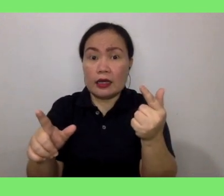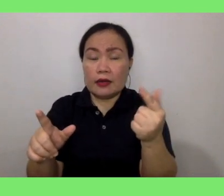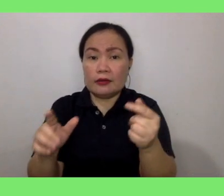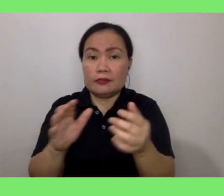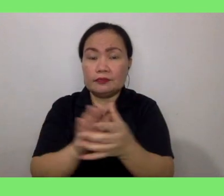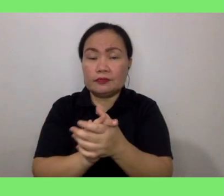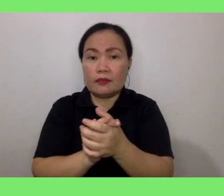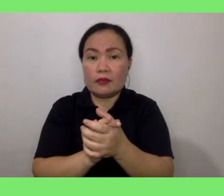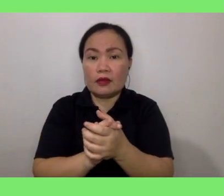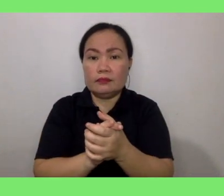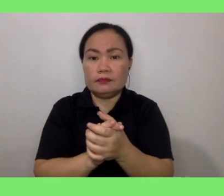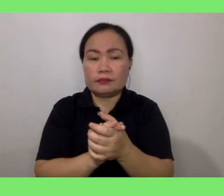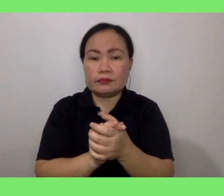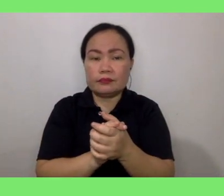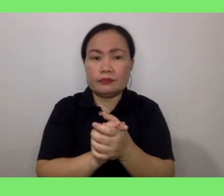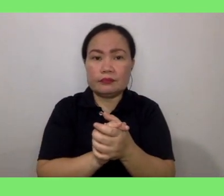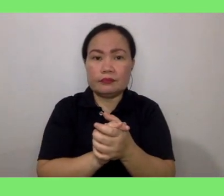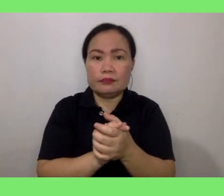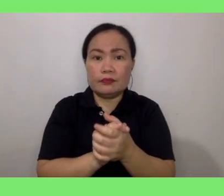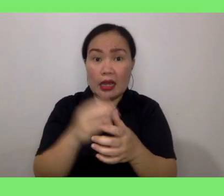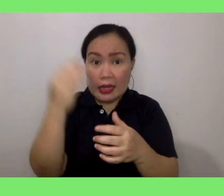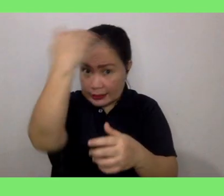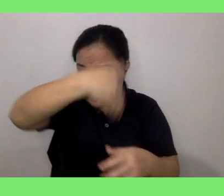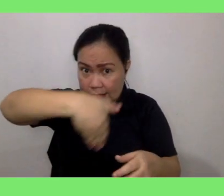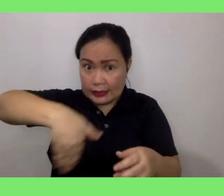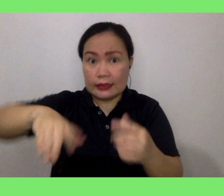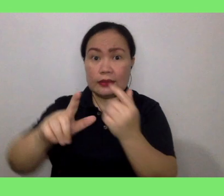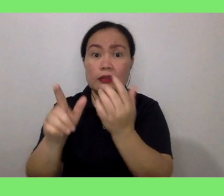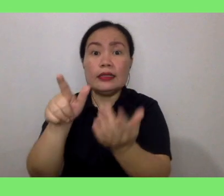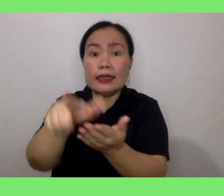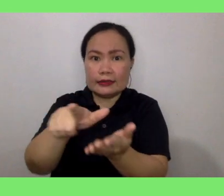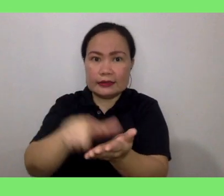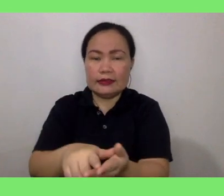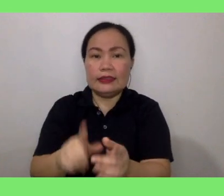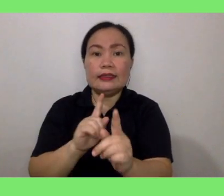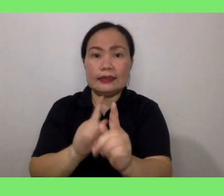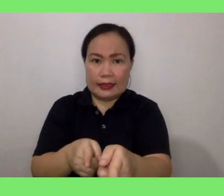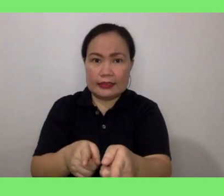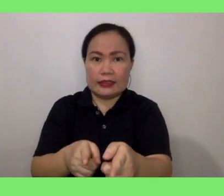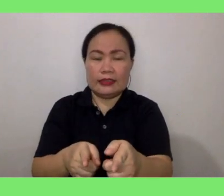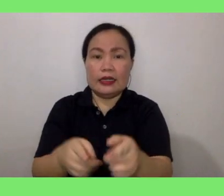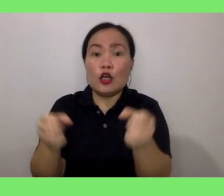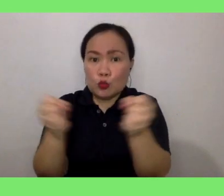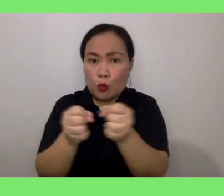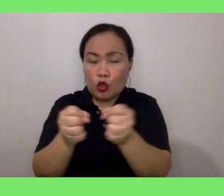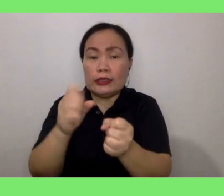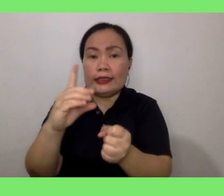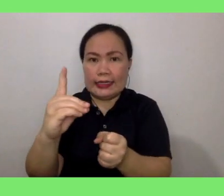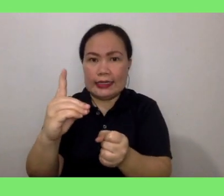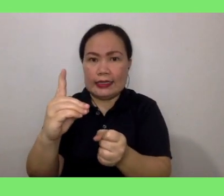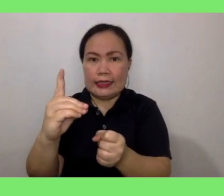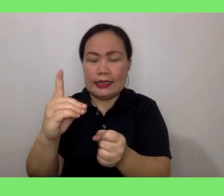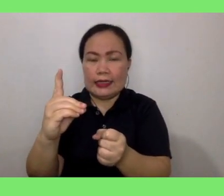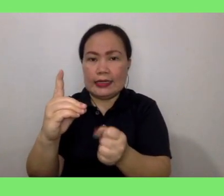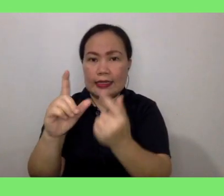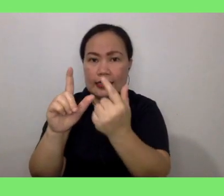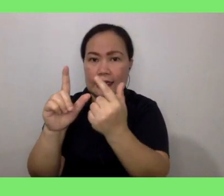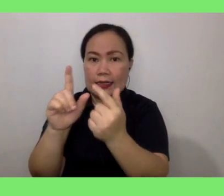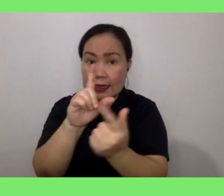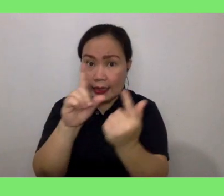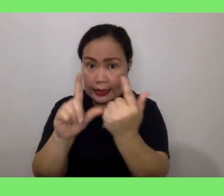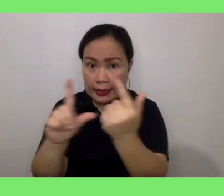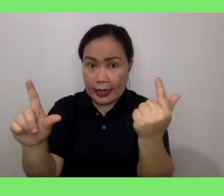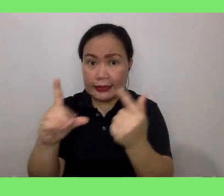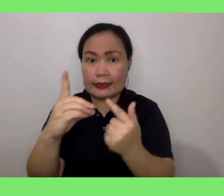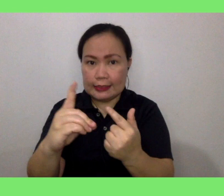kapag ang gusto mong gamitin sa pag-name ng line mo ay isang letter lang, it must be small. Okay? Dapat small